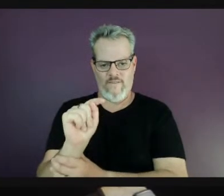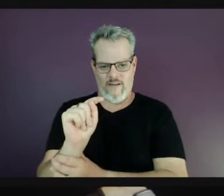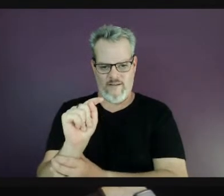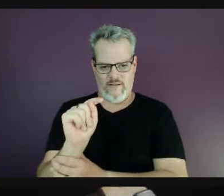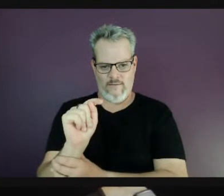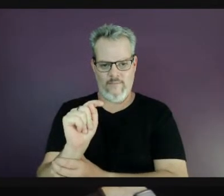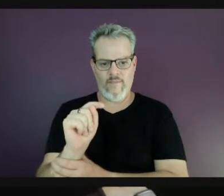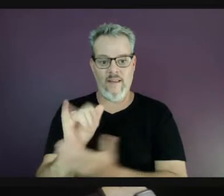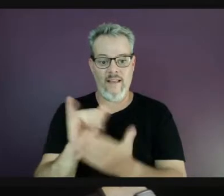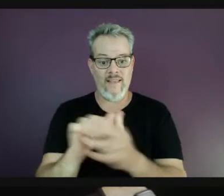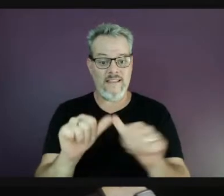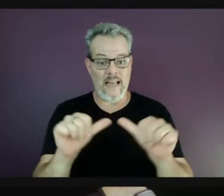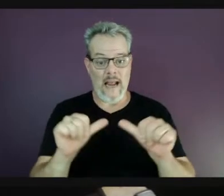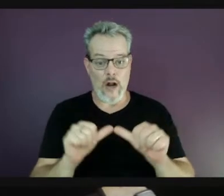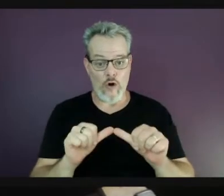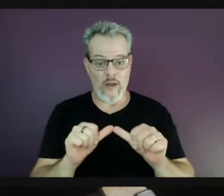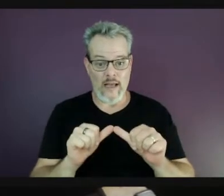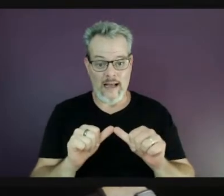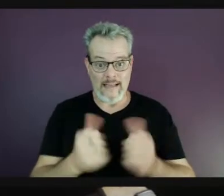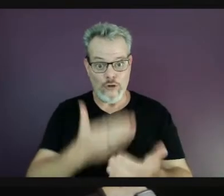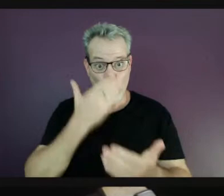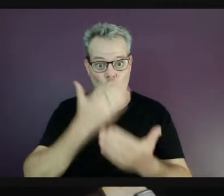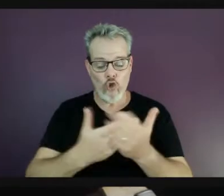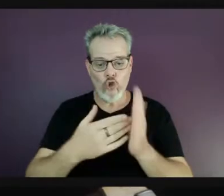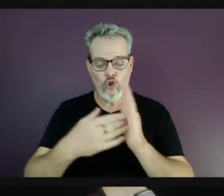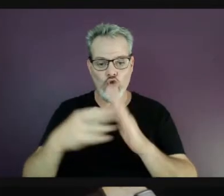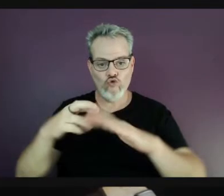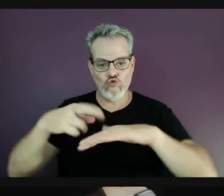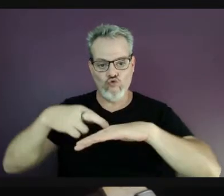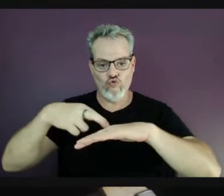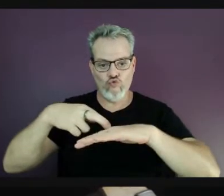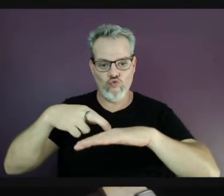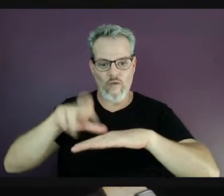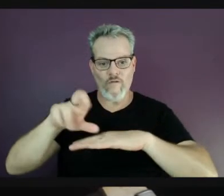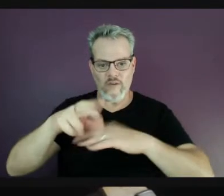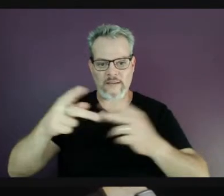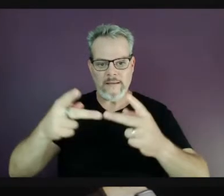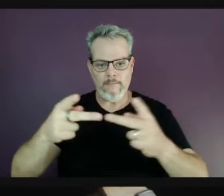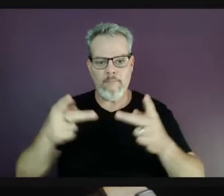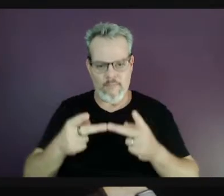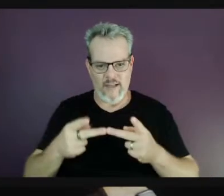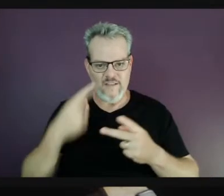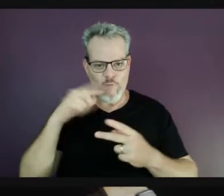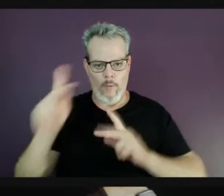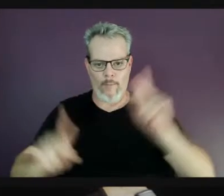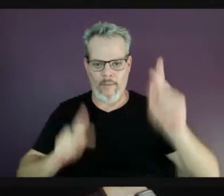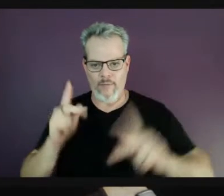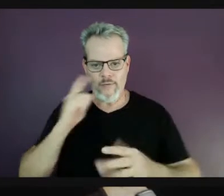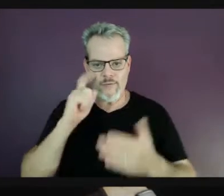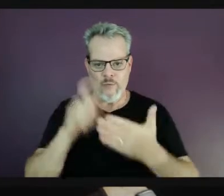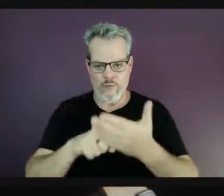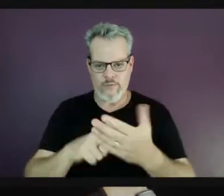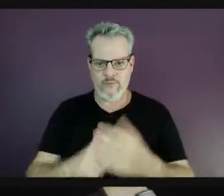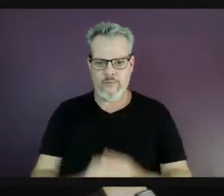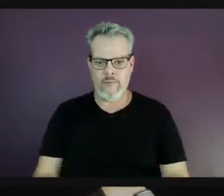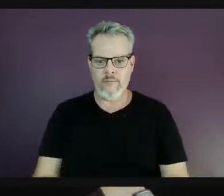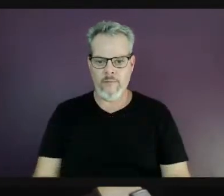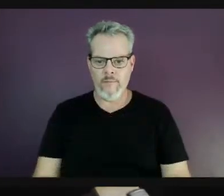is a good reference point for people, and we'll see that on the map here when we pull it up once again.